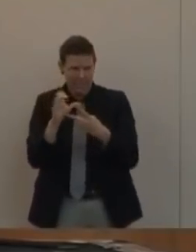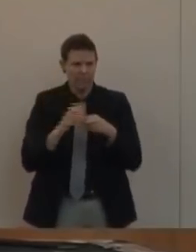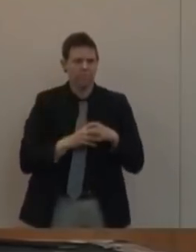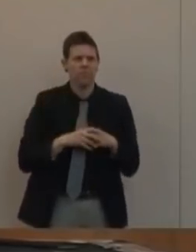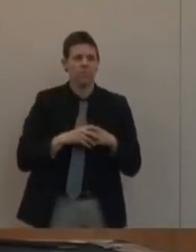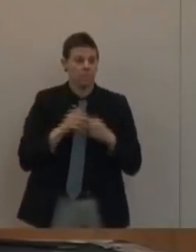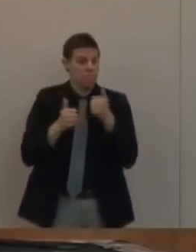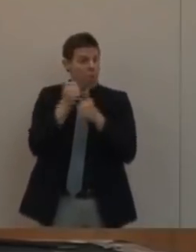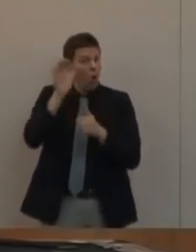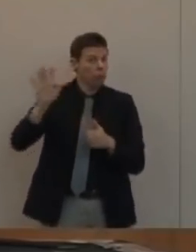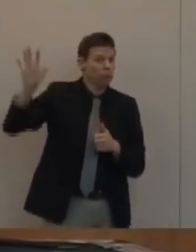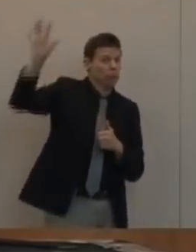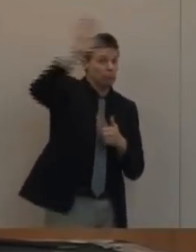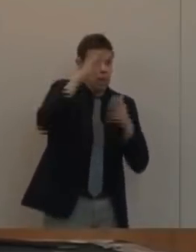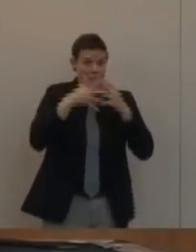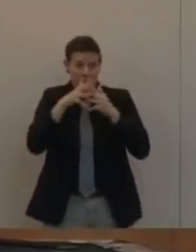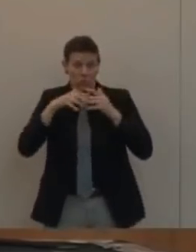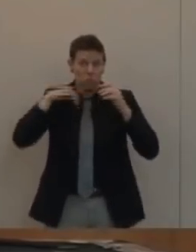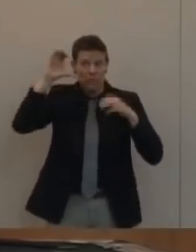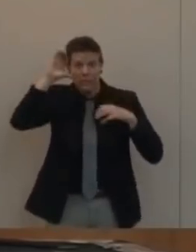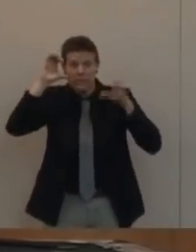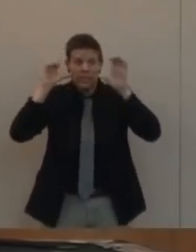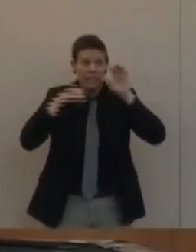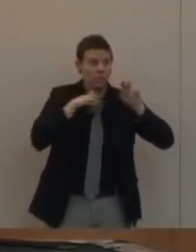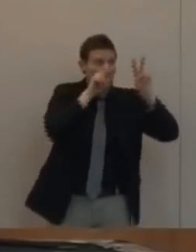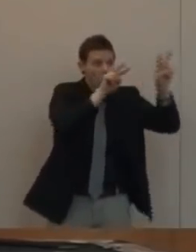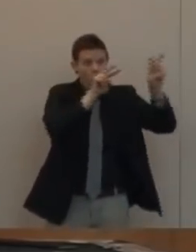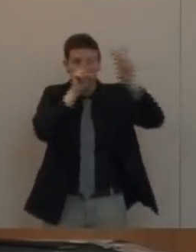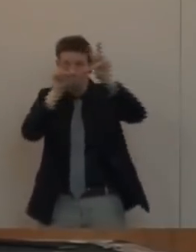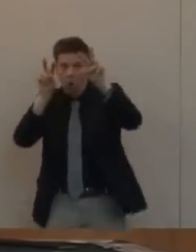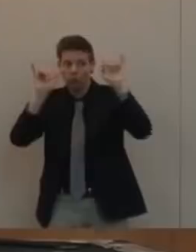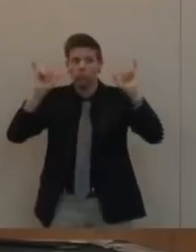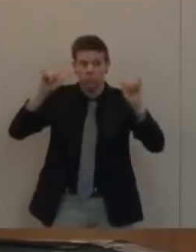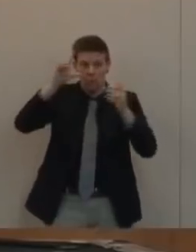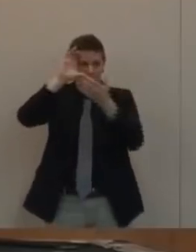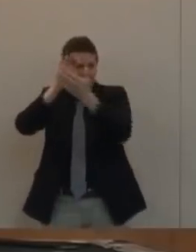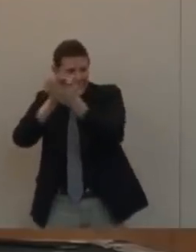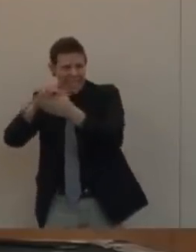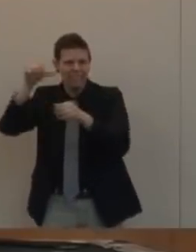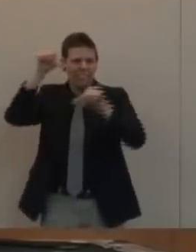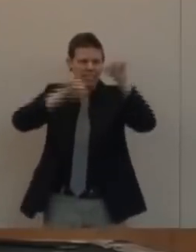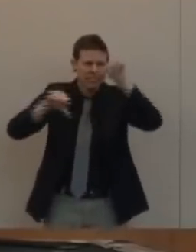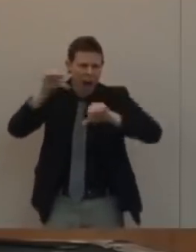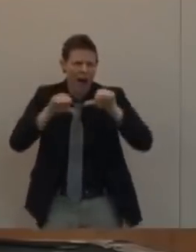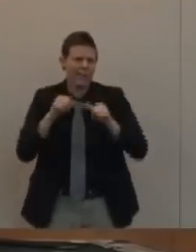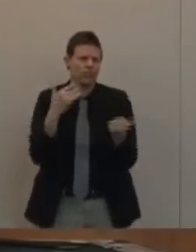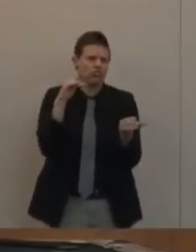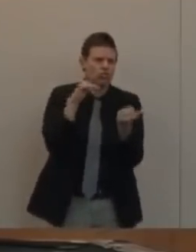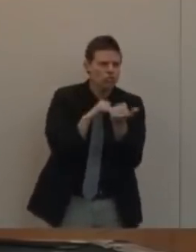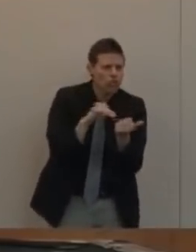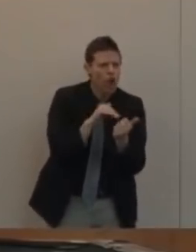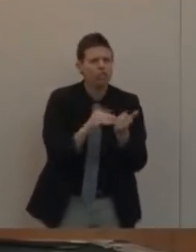are listening and believe the scientists and the doctors, Dr. Fauci, Ambassador Birx, and I think it's